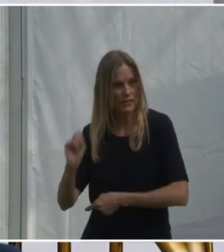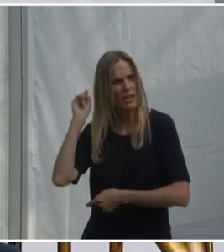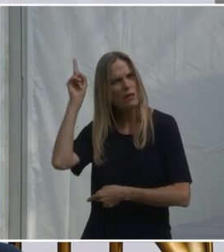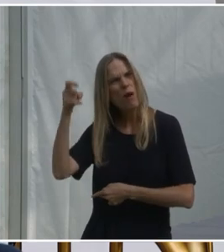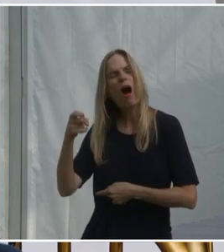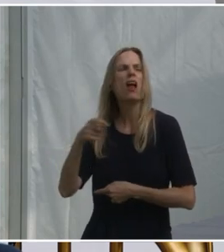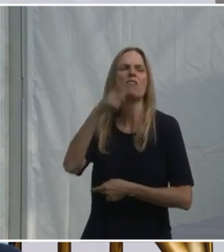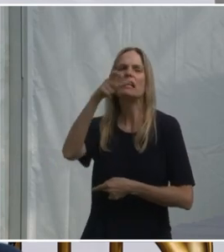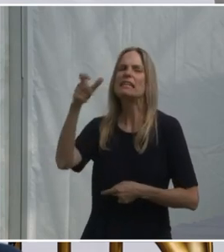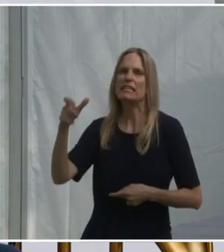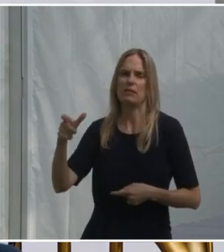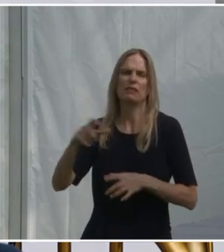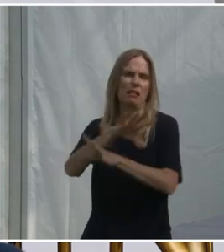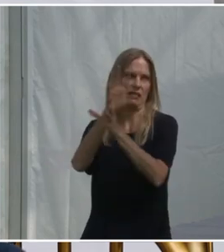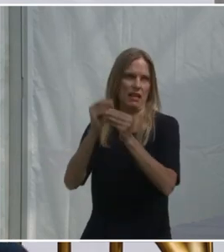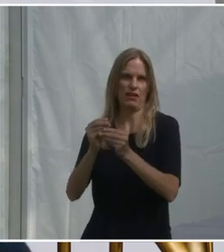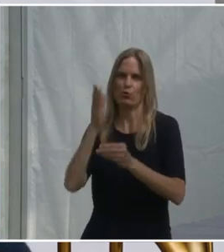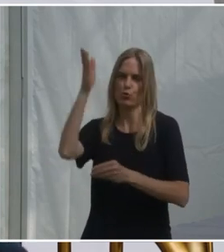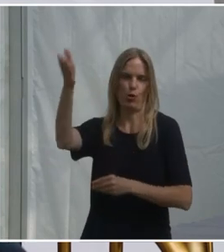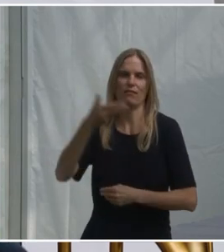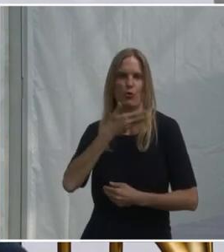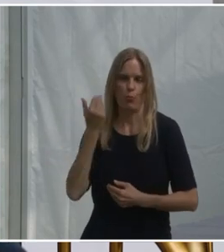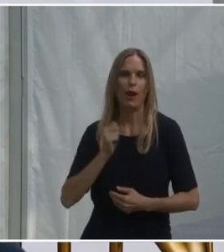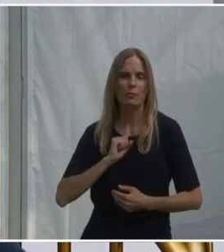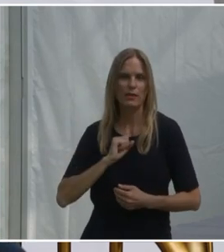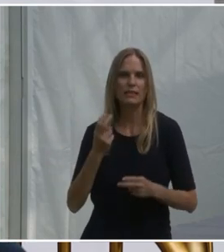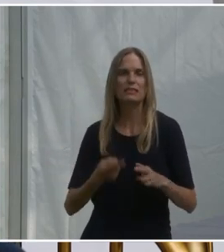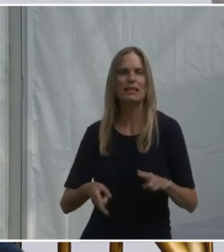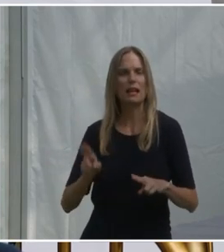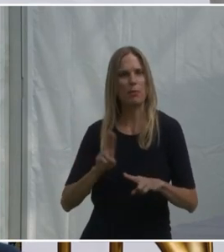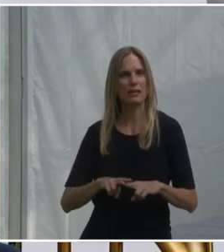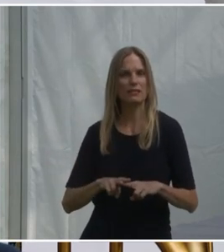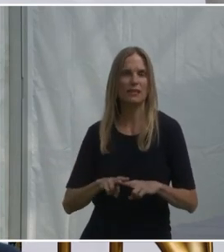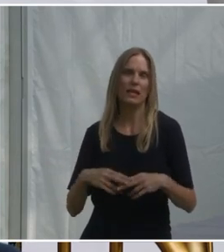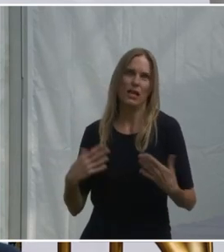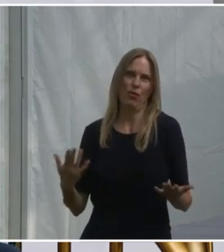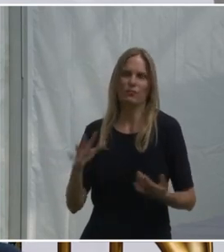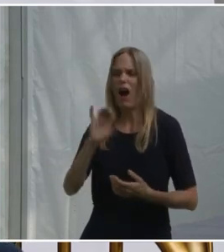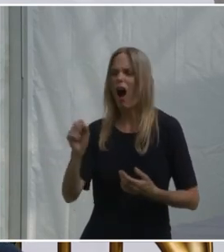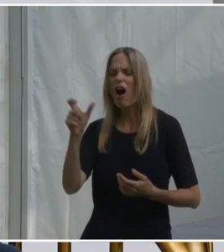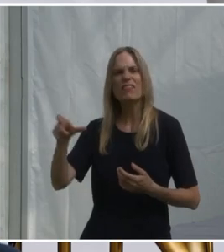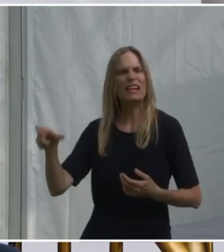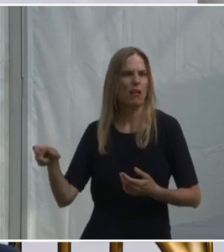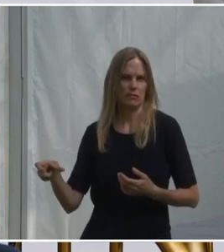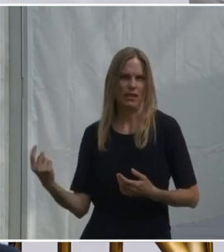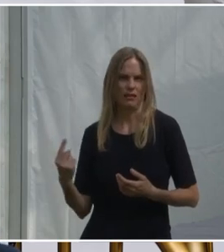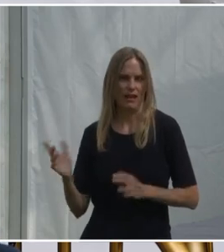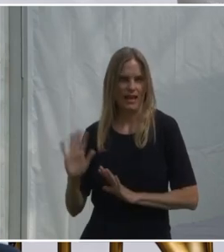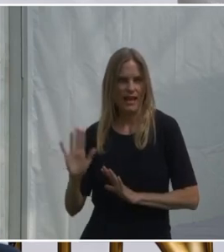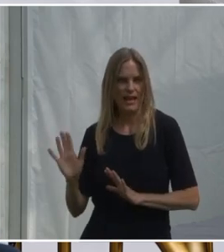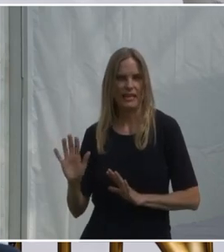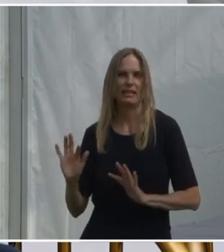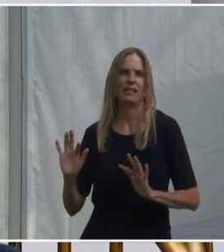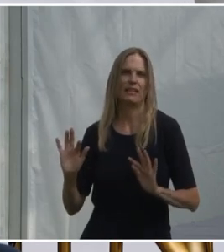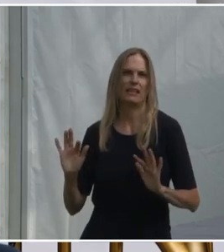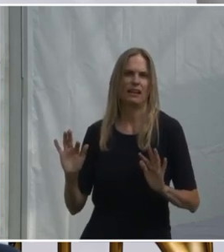for humankind. Because of the, it's not because of Africans, or if it is not because